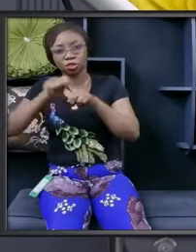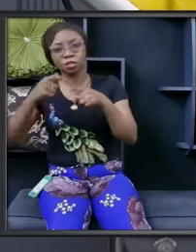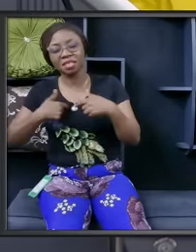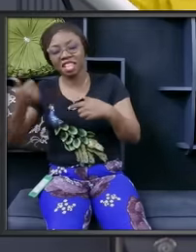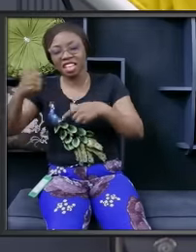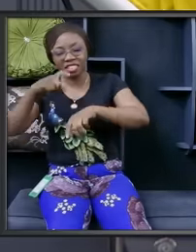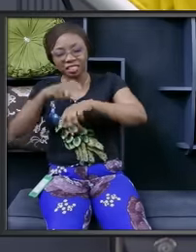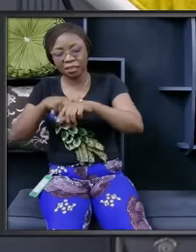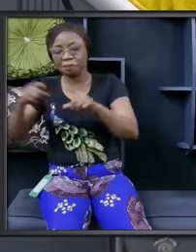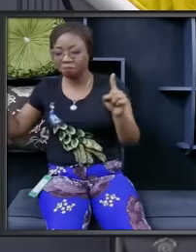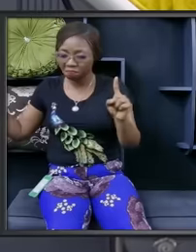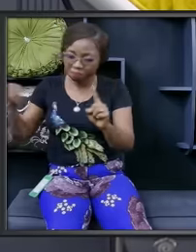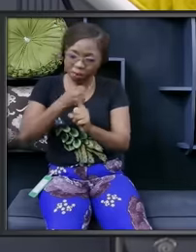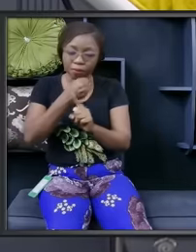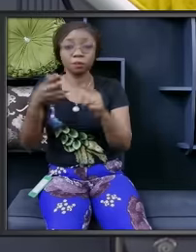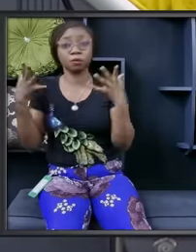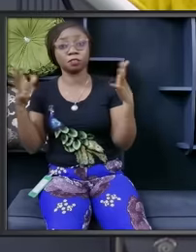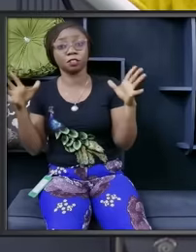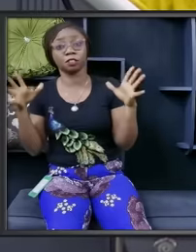don't design me finish.